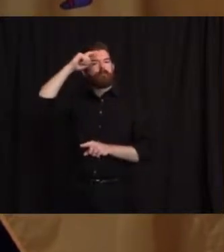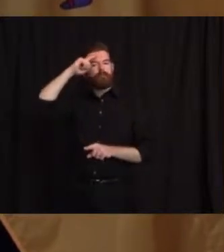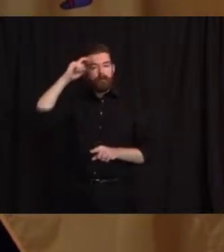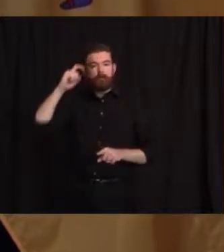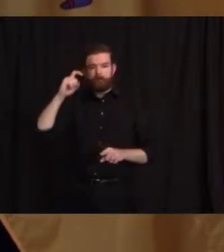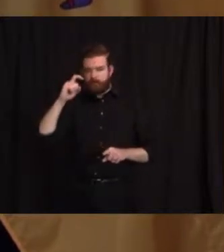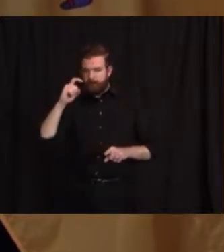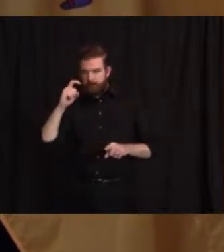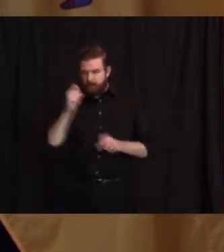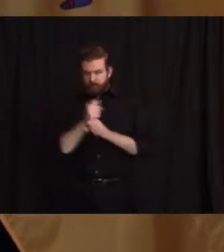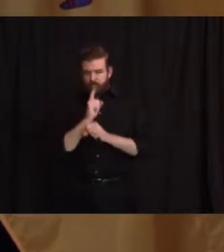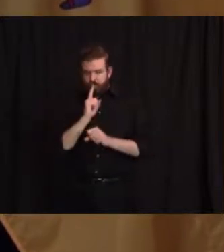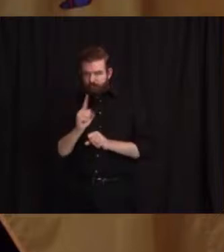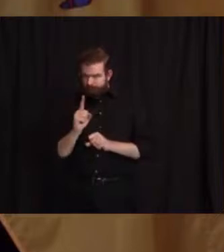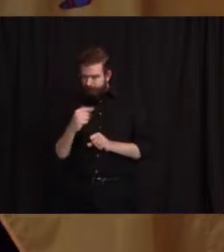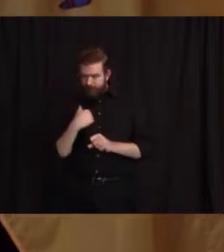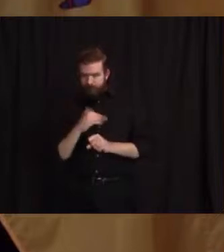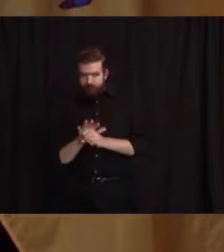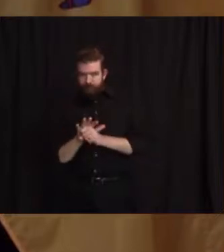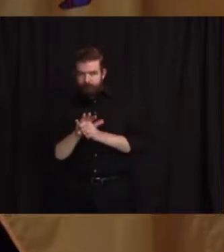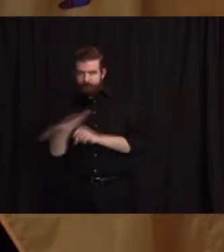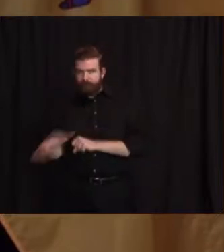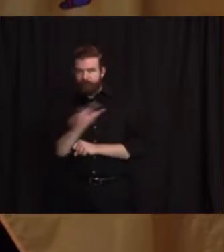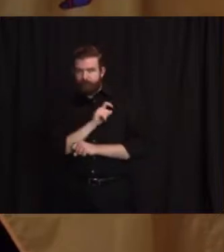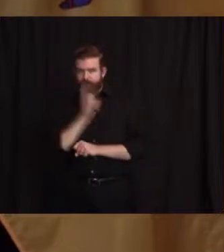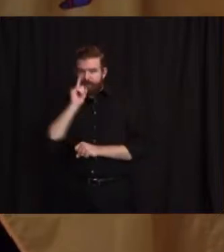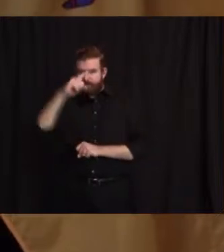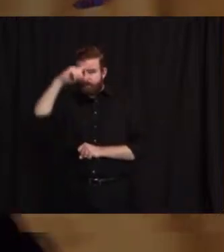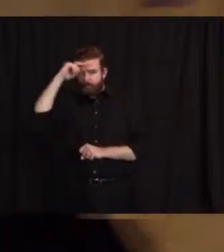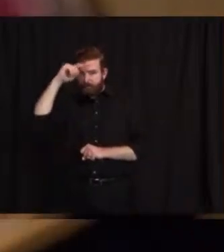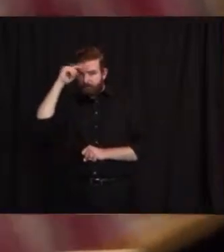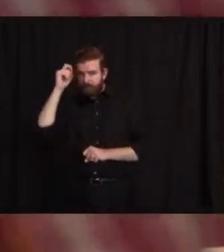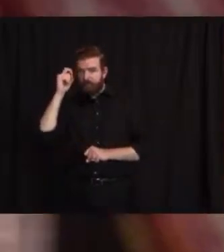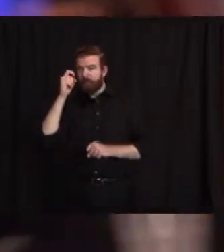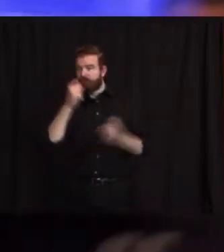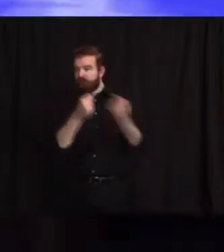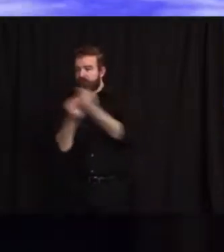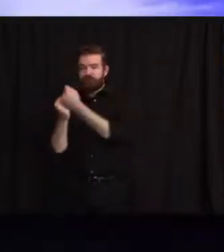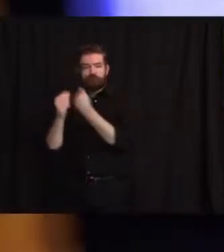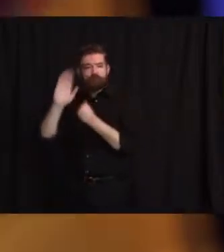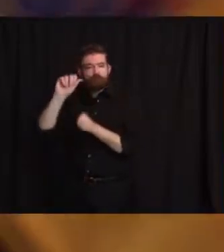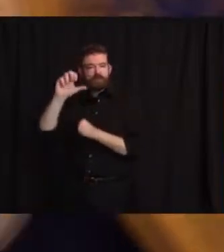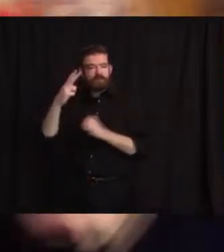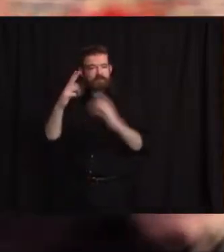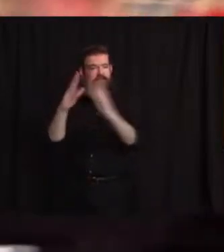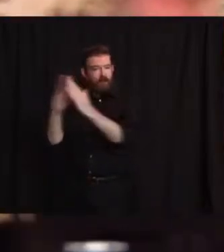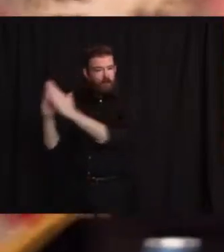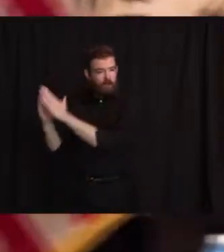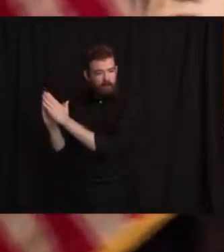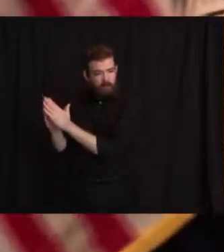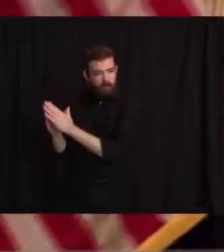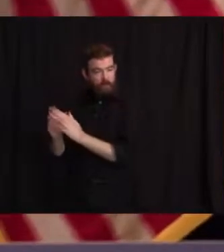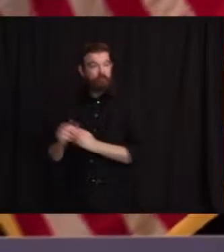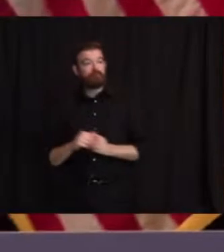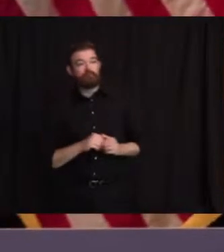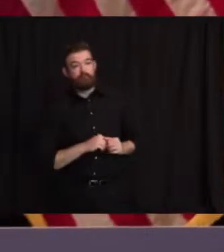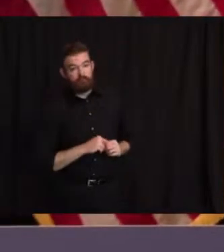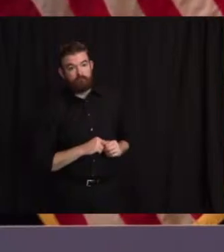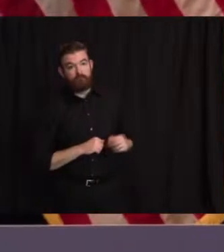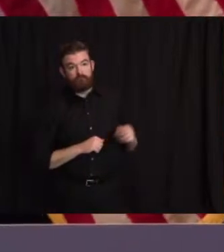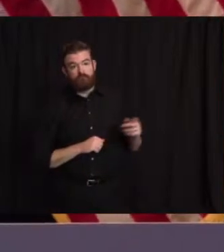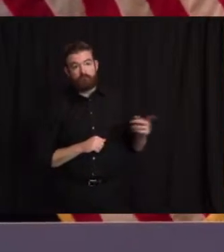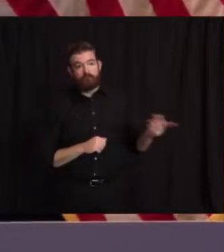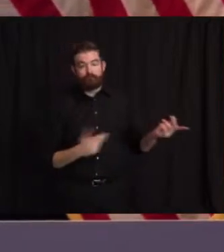throughout the summer to support the shore towns. Again, Mother Nature is not, as I said yesterday, I'm